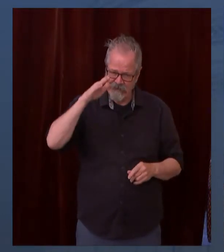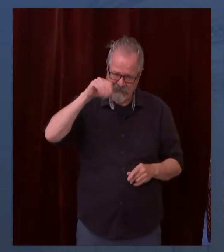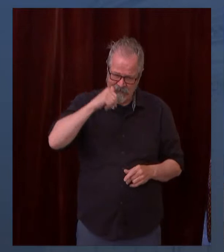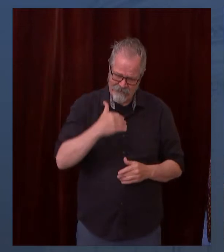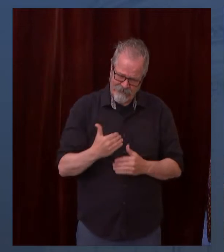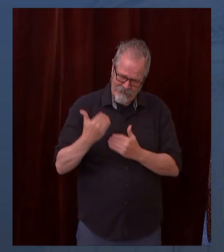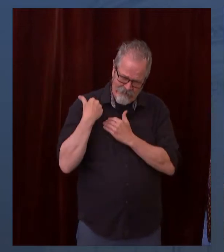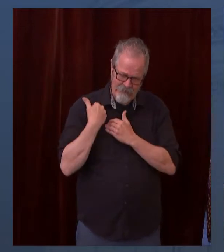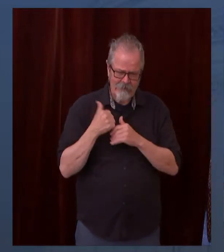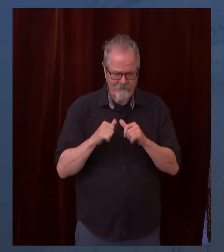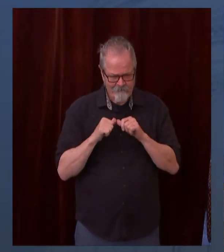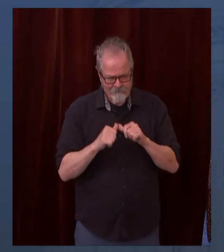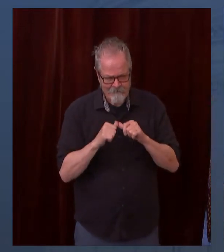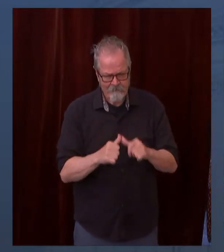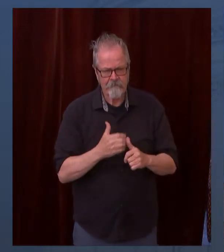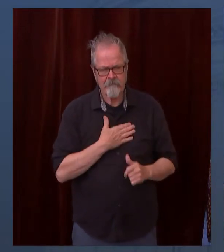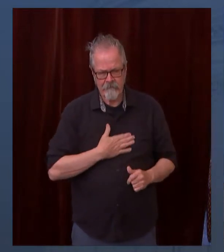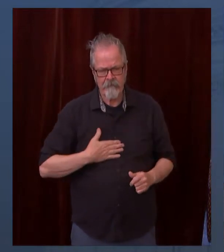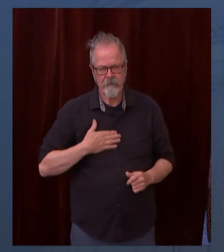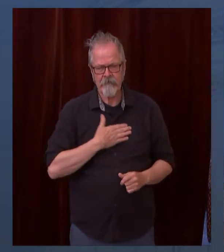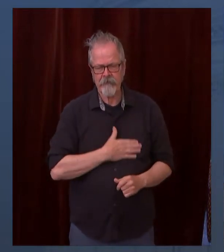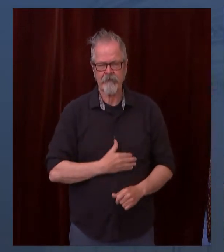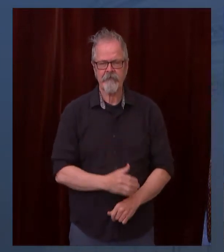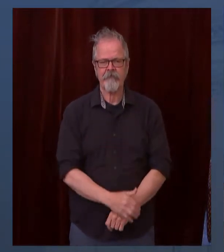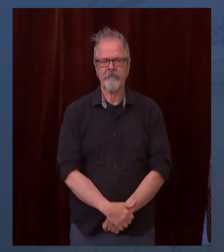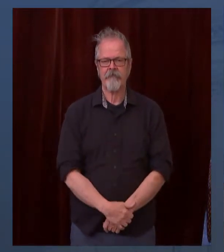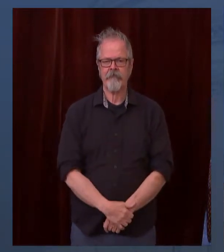Up next, we'll go to Laurel Dunkovich with the spokesman review. Go ahead, Laurel.